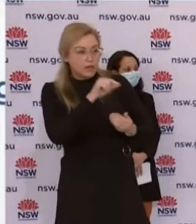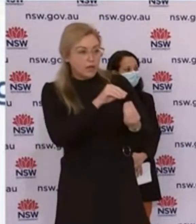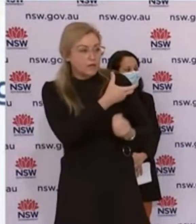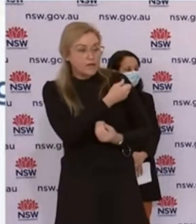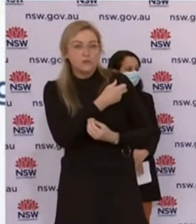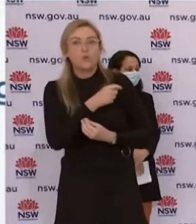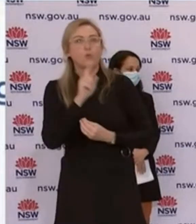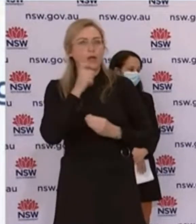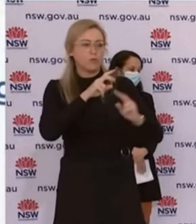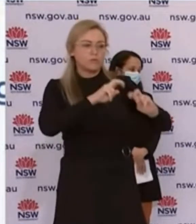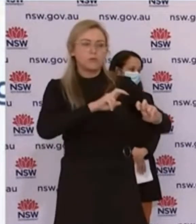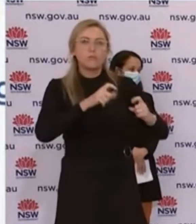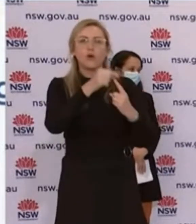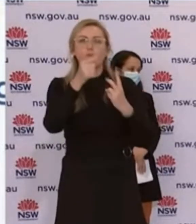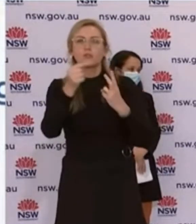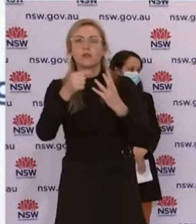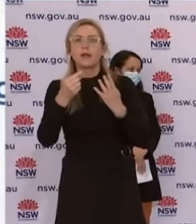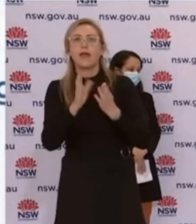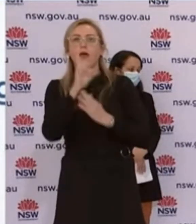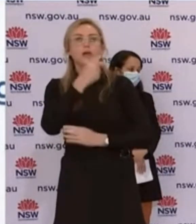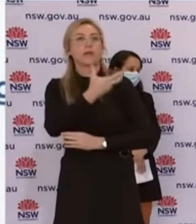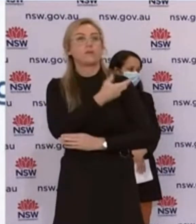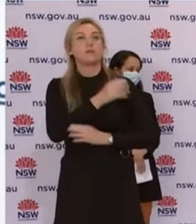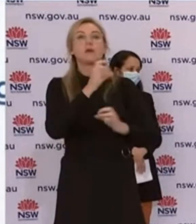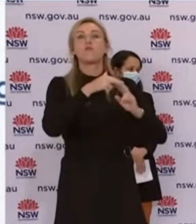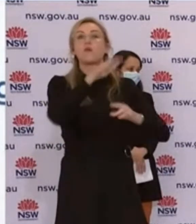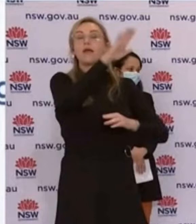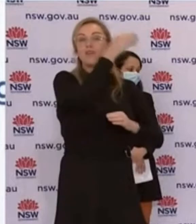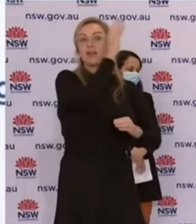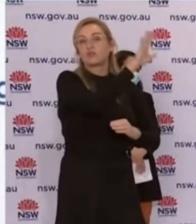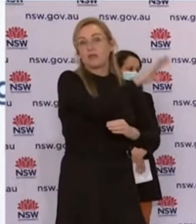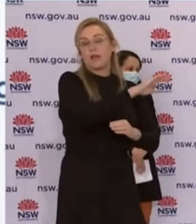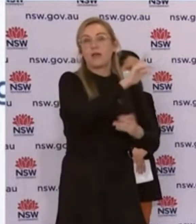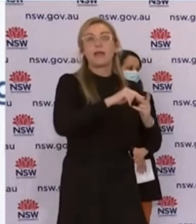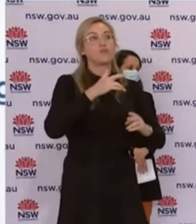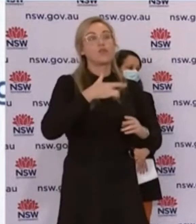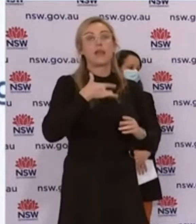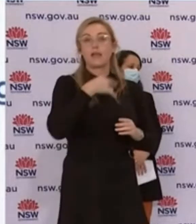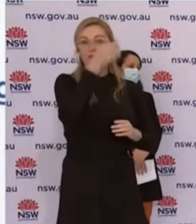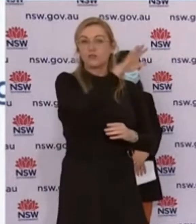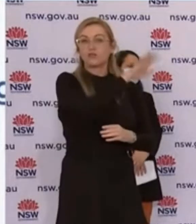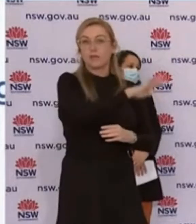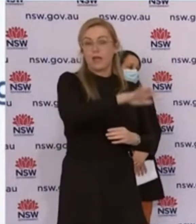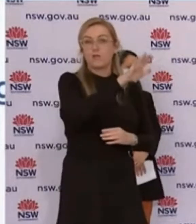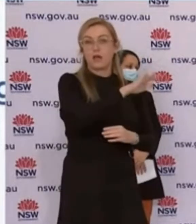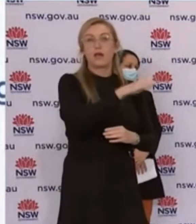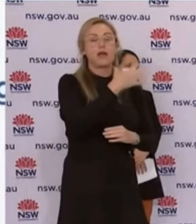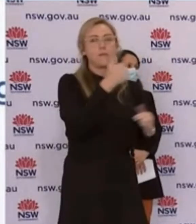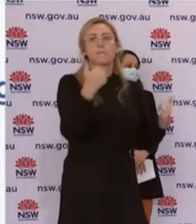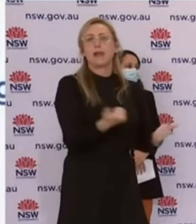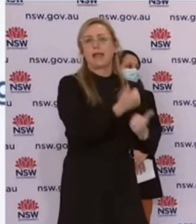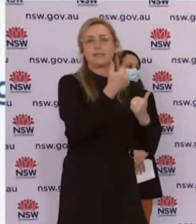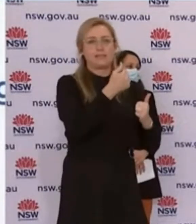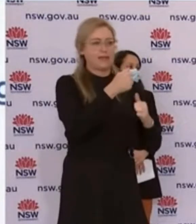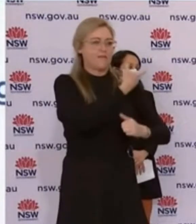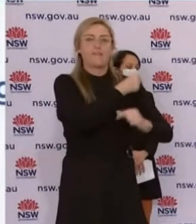We'll continue to explore all of those options, particularly in the regions. And, can I say, as someone who lives in regional New South Wales, there is ample supply